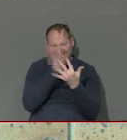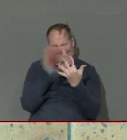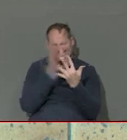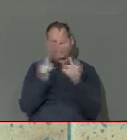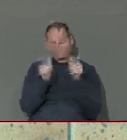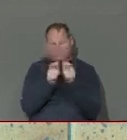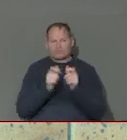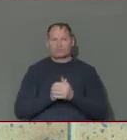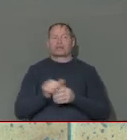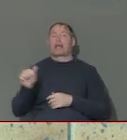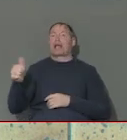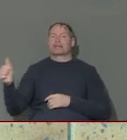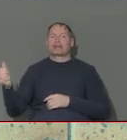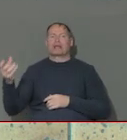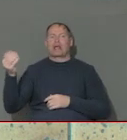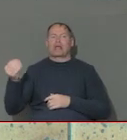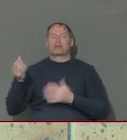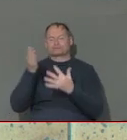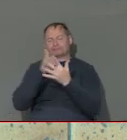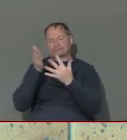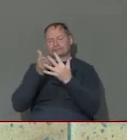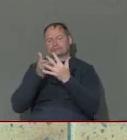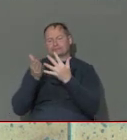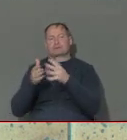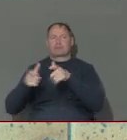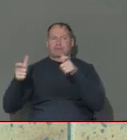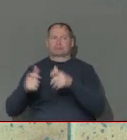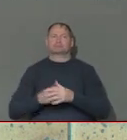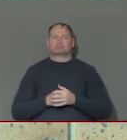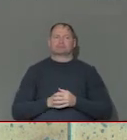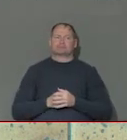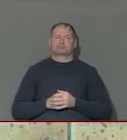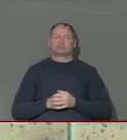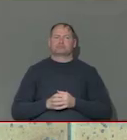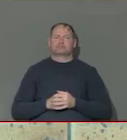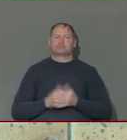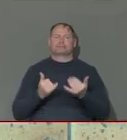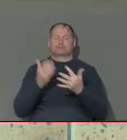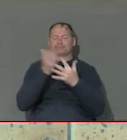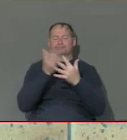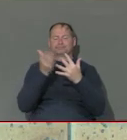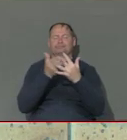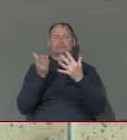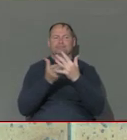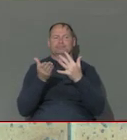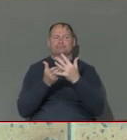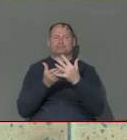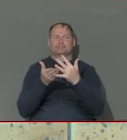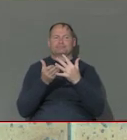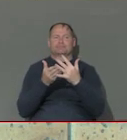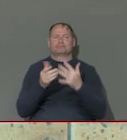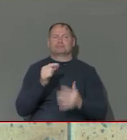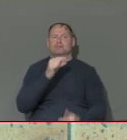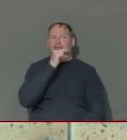and then other primates, they have larger spaces. Now, one word for the space in between the teeth, we